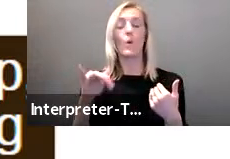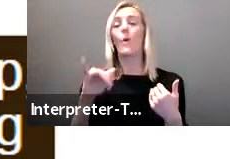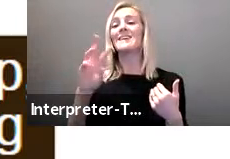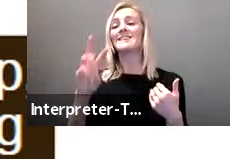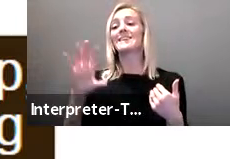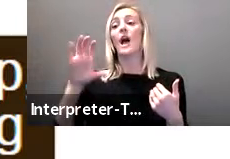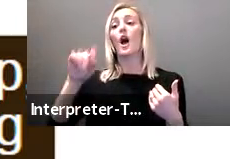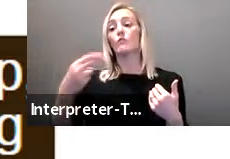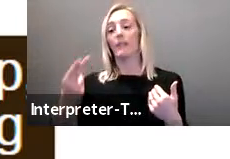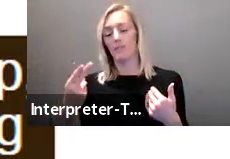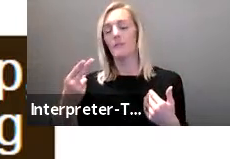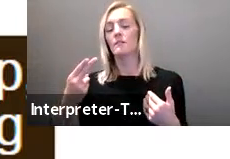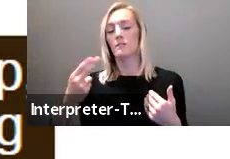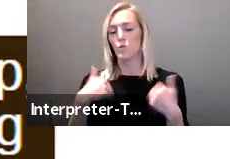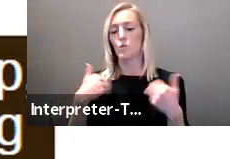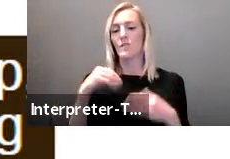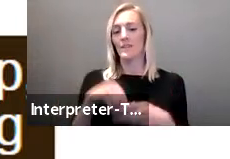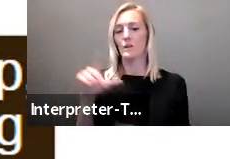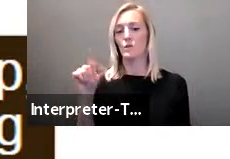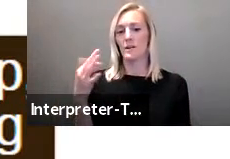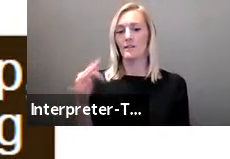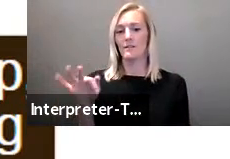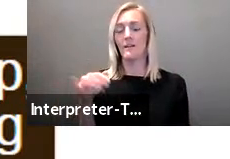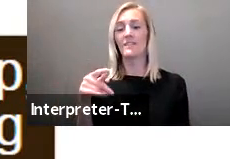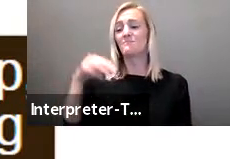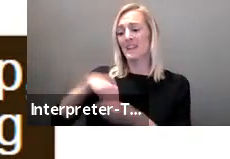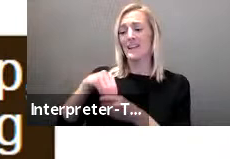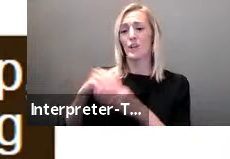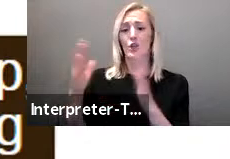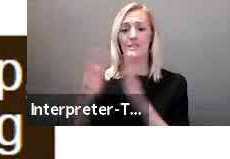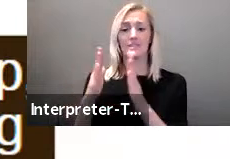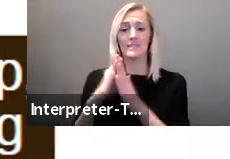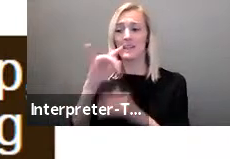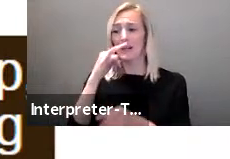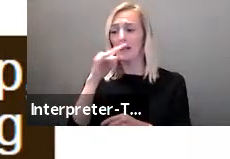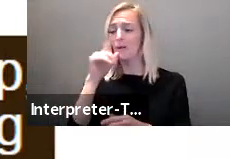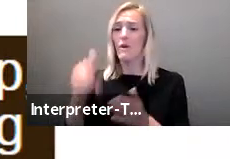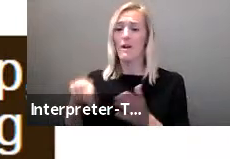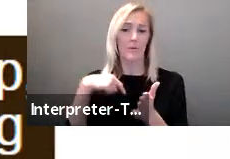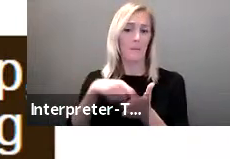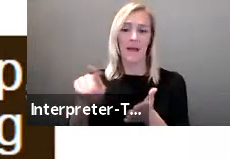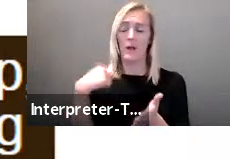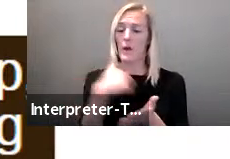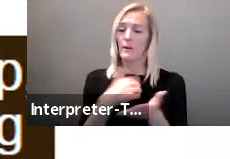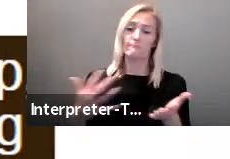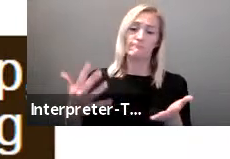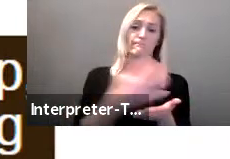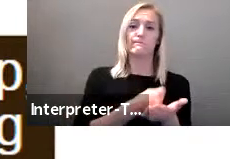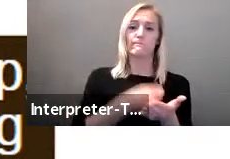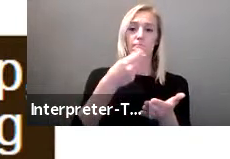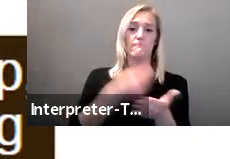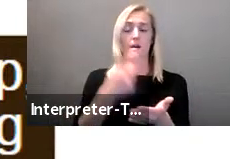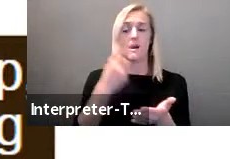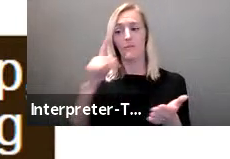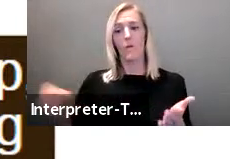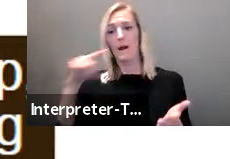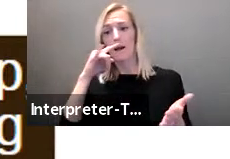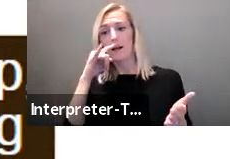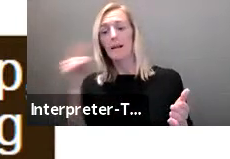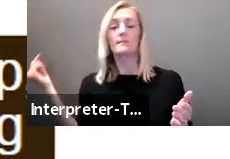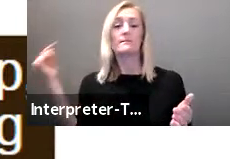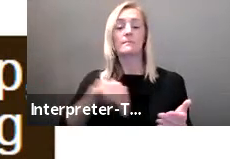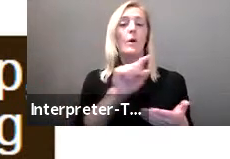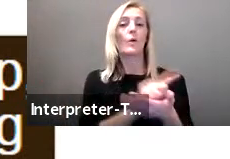2019. And we bring those inner city kids, they don't pay a dime. We raise all the money for them to come out and attend this